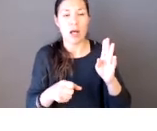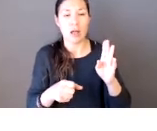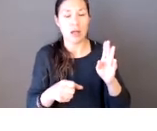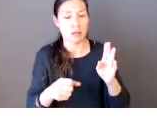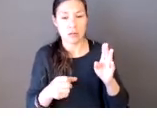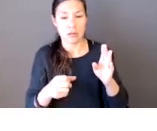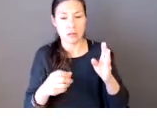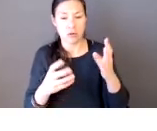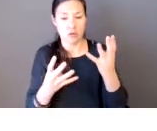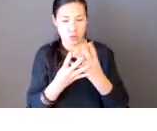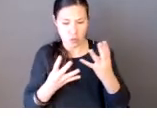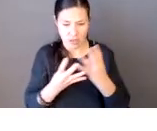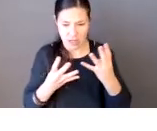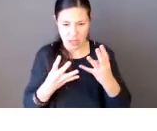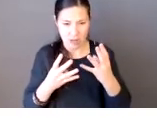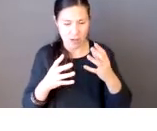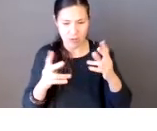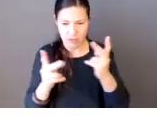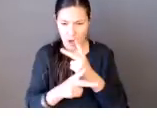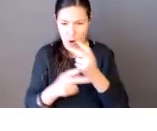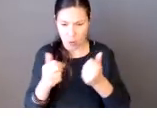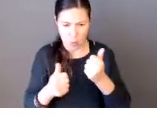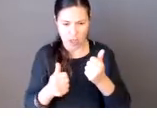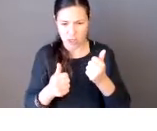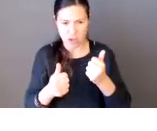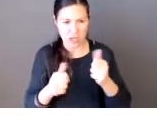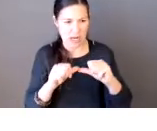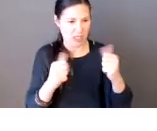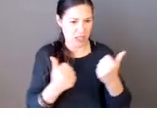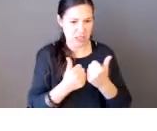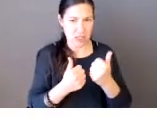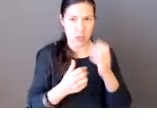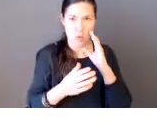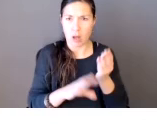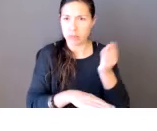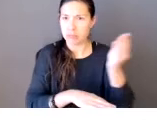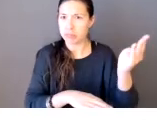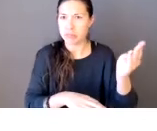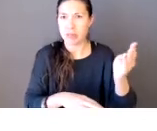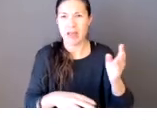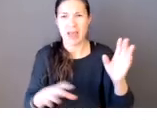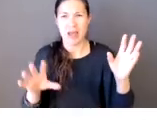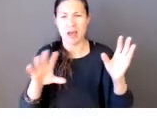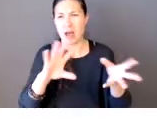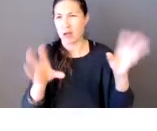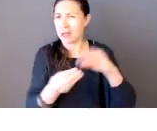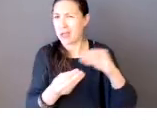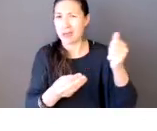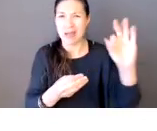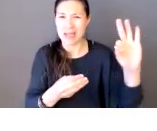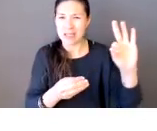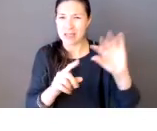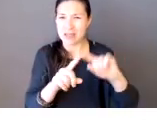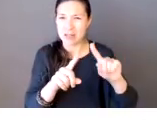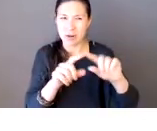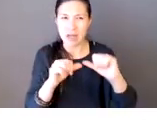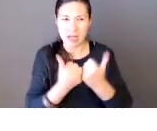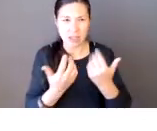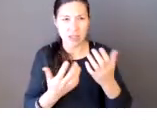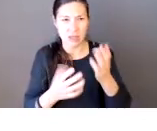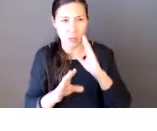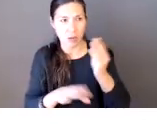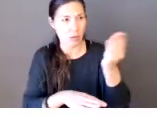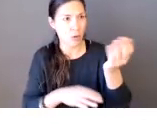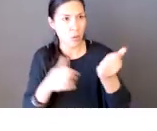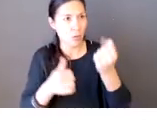agencies that I mentioned. They then are responsible for screening it in for investigation or screening out. They have a certain